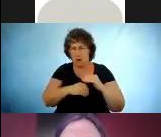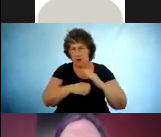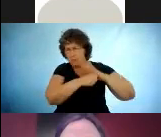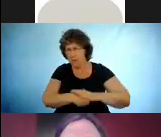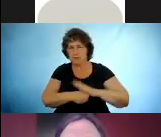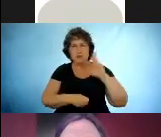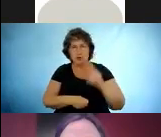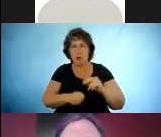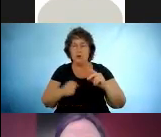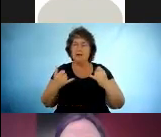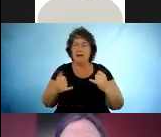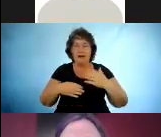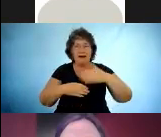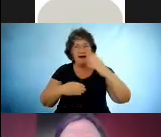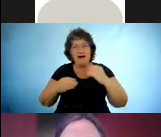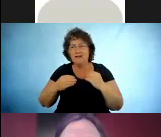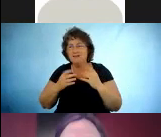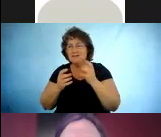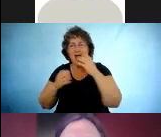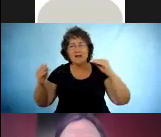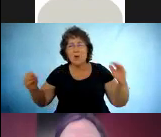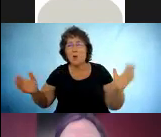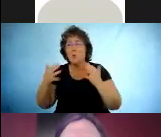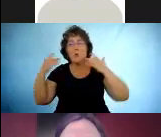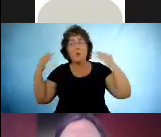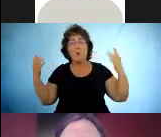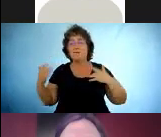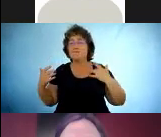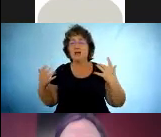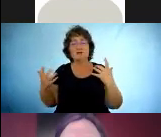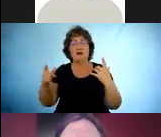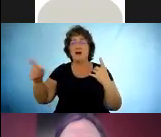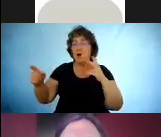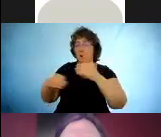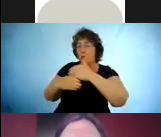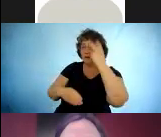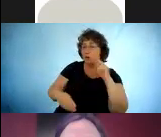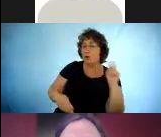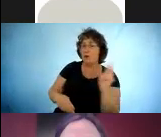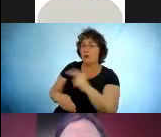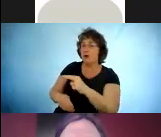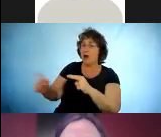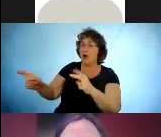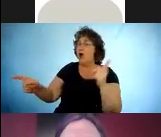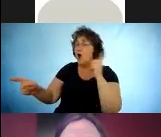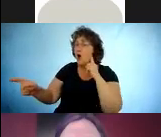light and cool breeze had just captured my breath. And outside the window, I heard sounds